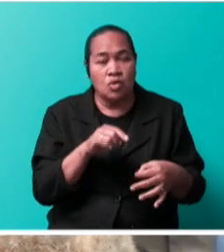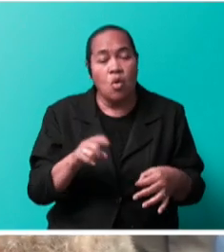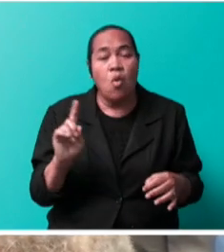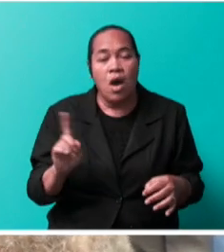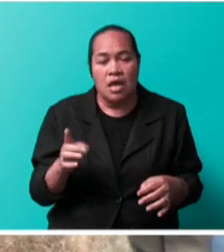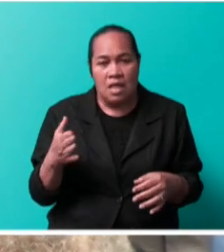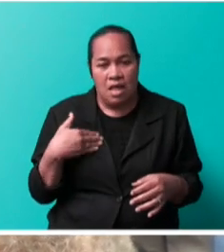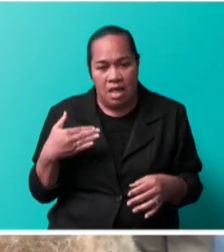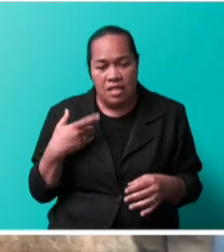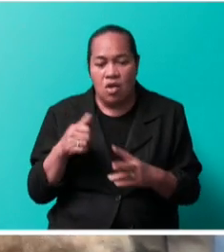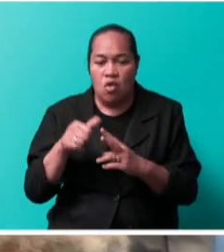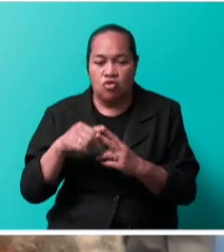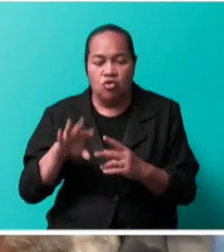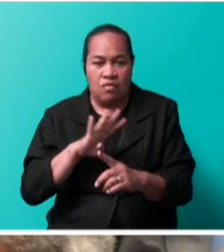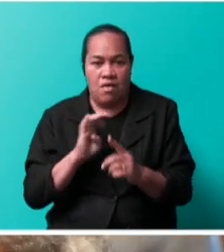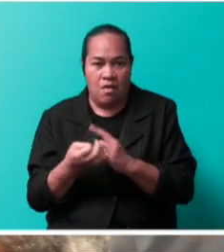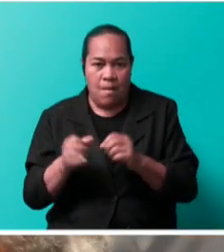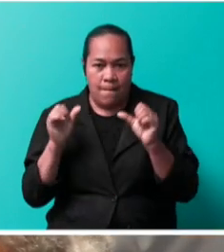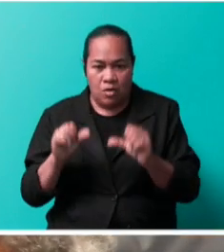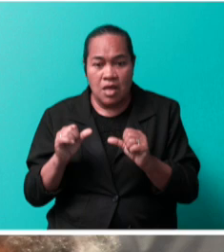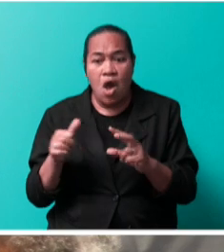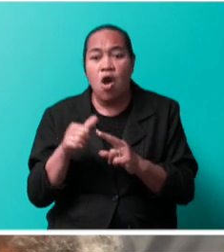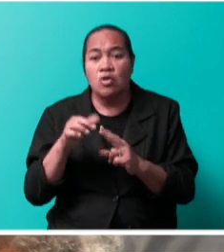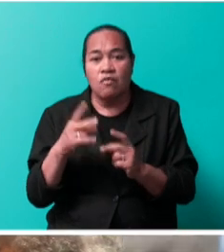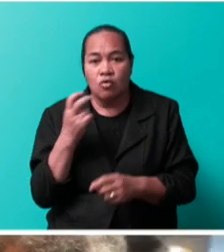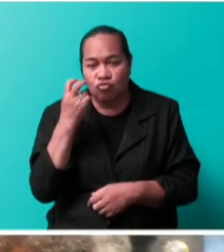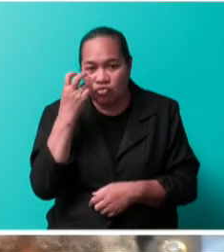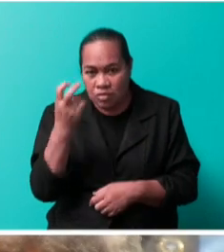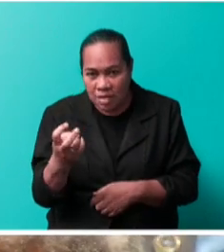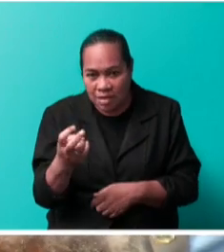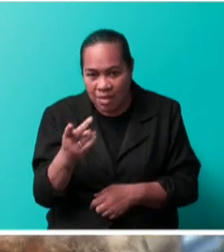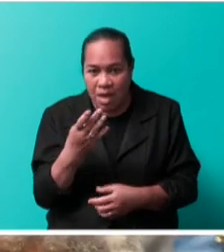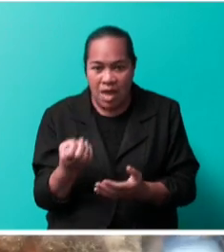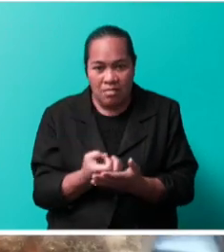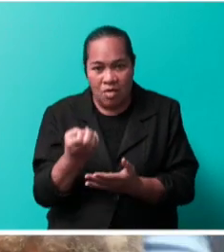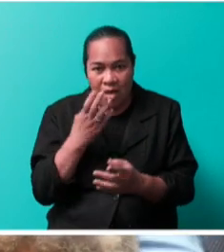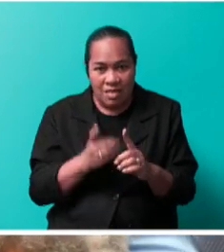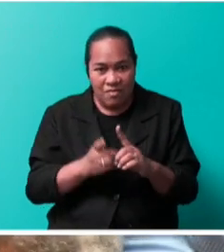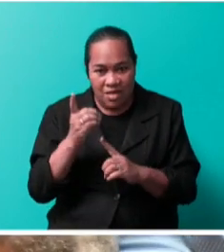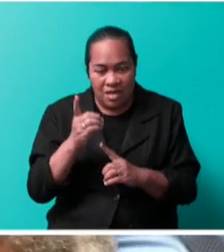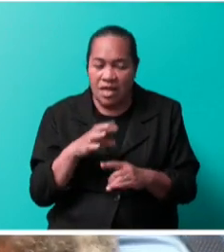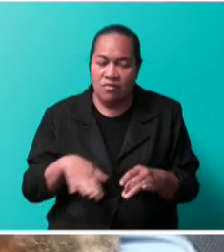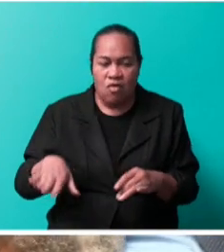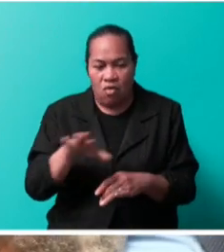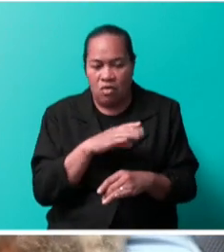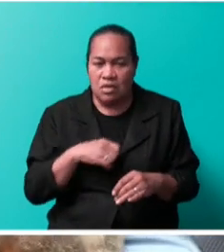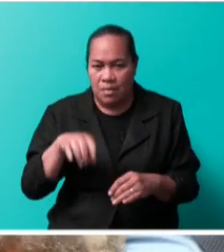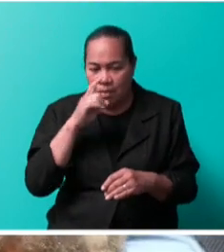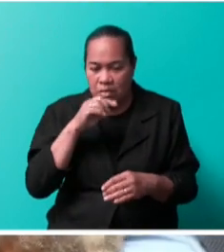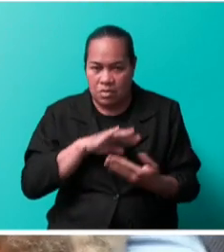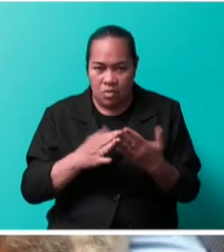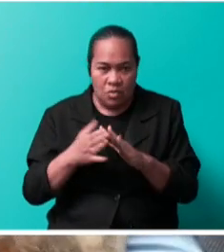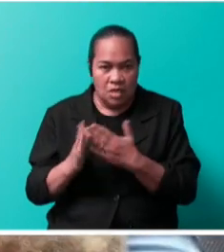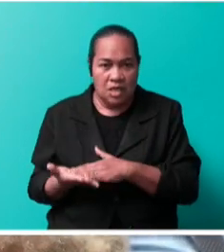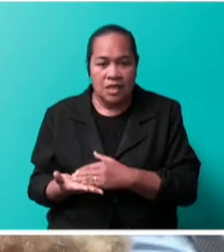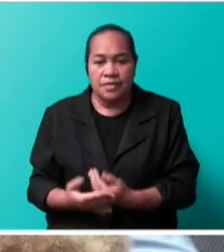and environmental protection, but also for tourism, economic development, and the overall well-being of our communities.